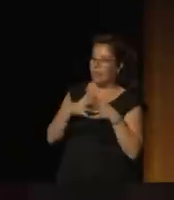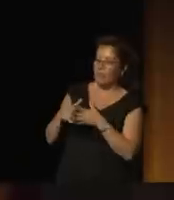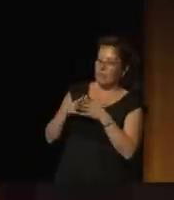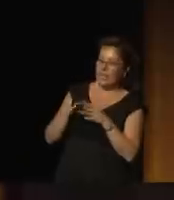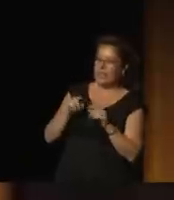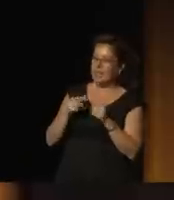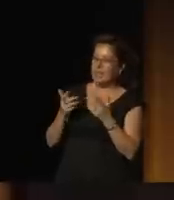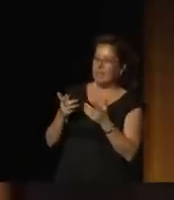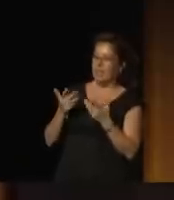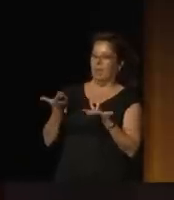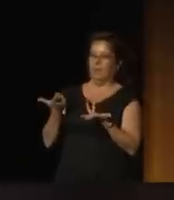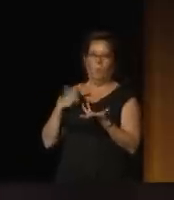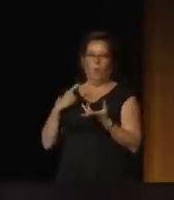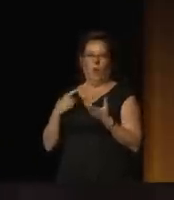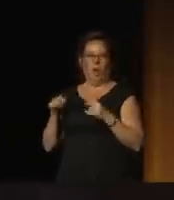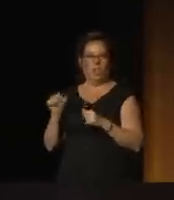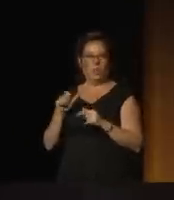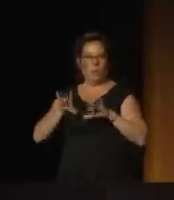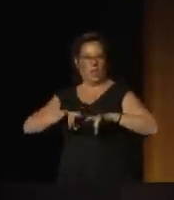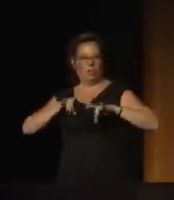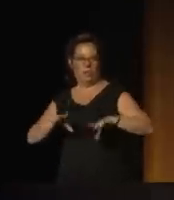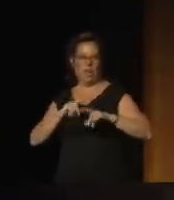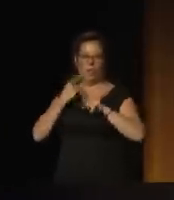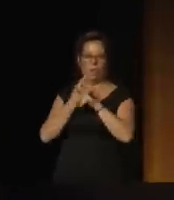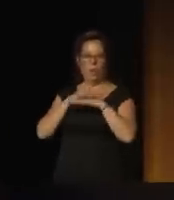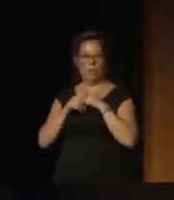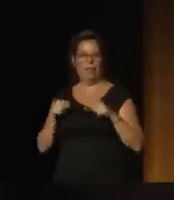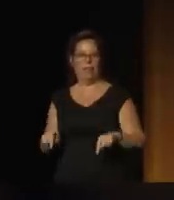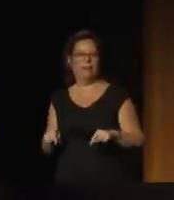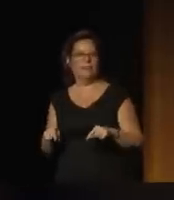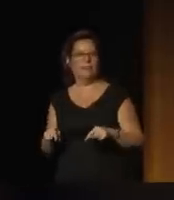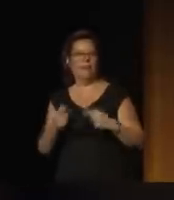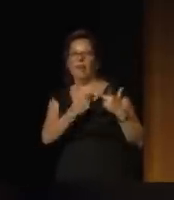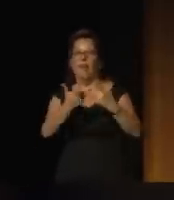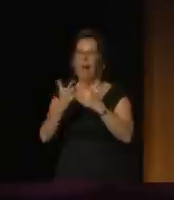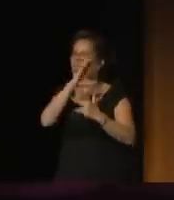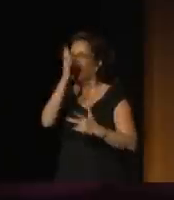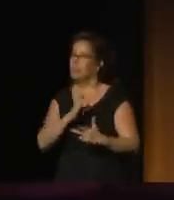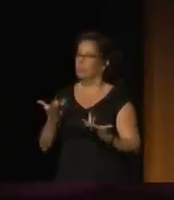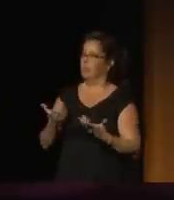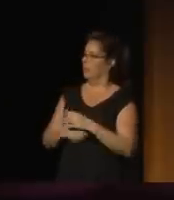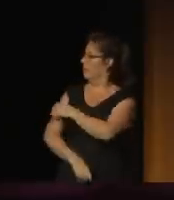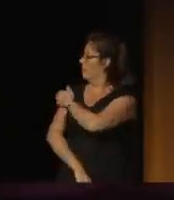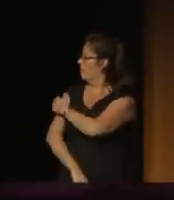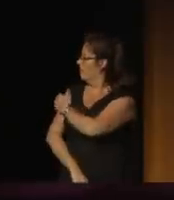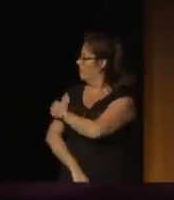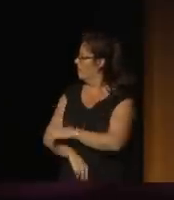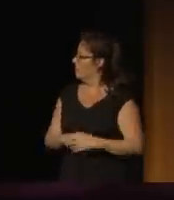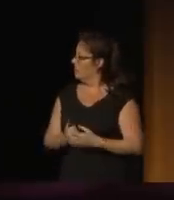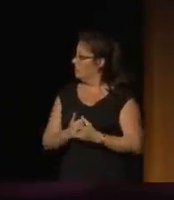but why is this an important conversation from your perspective for us to be having in other countries? You interested in the whole